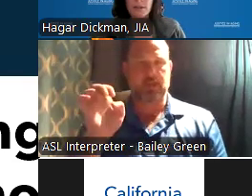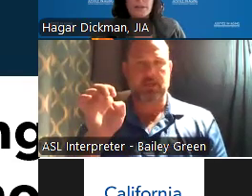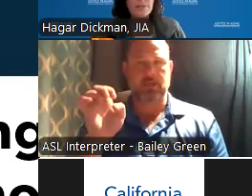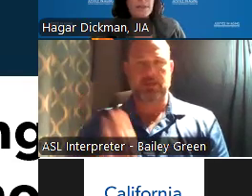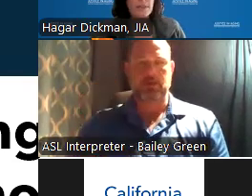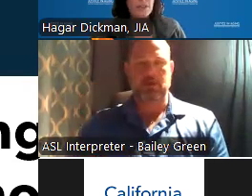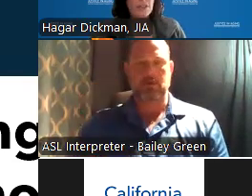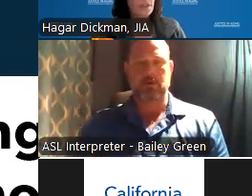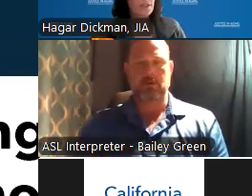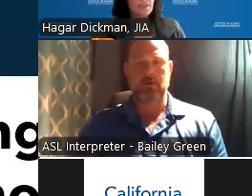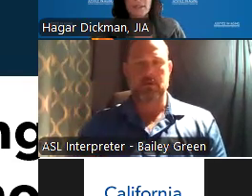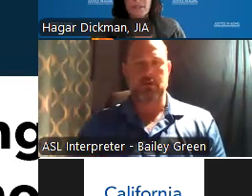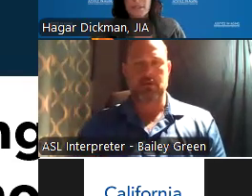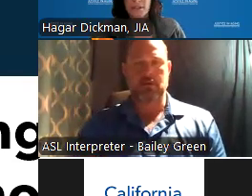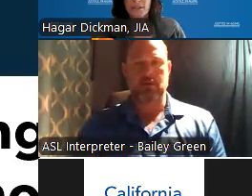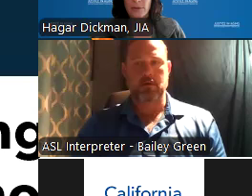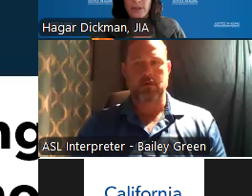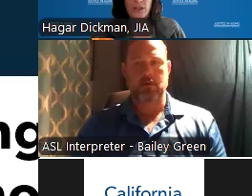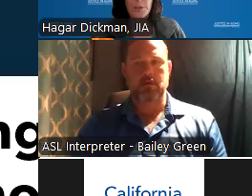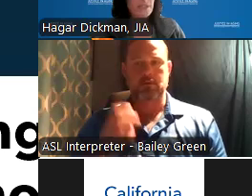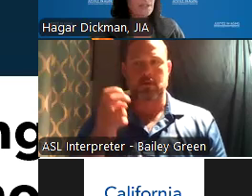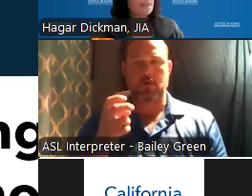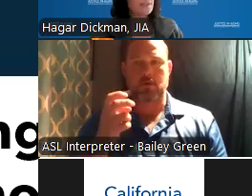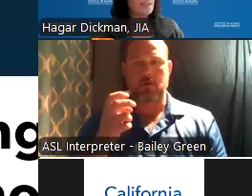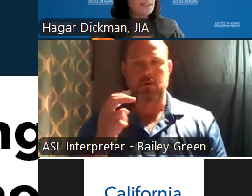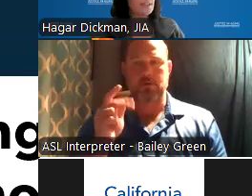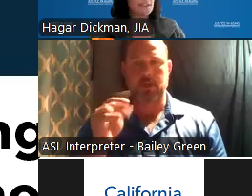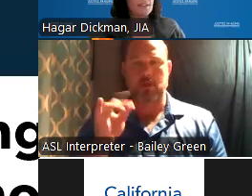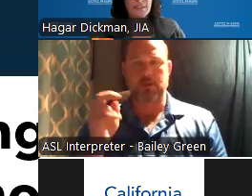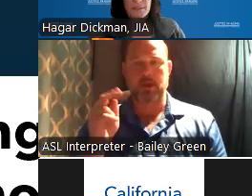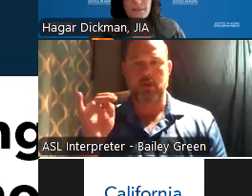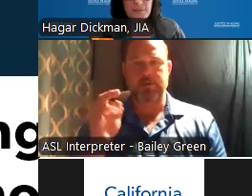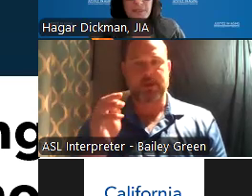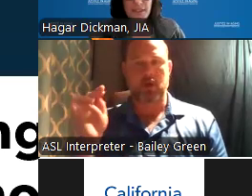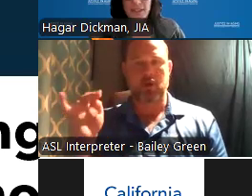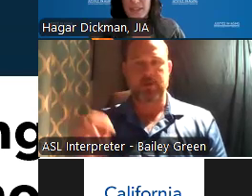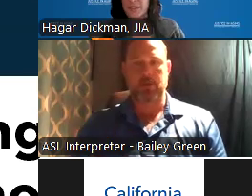call? It's a little hard with the Naomis.